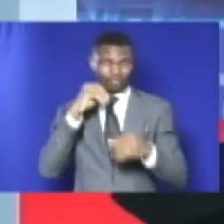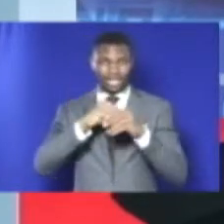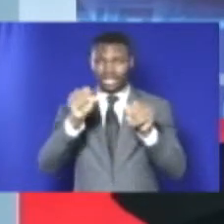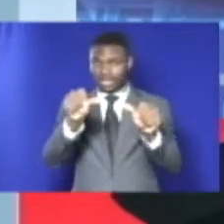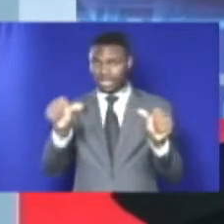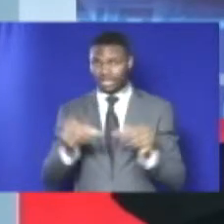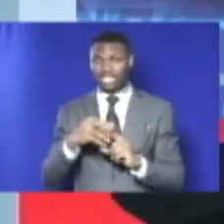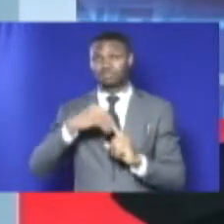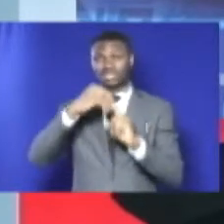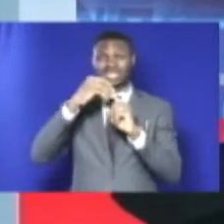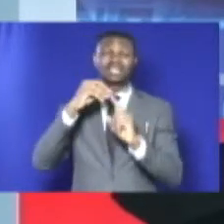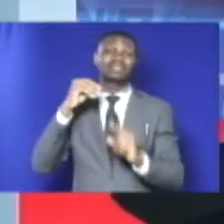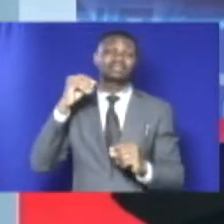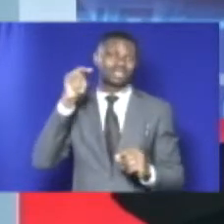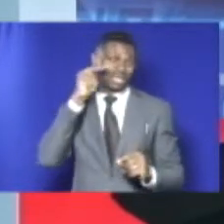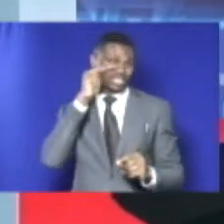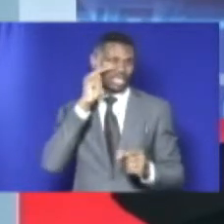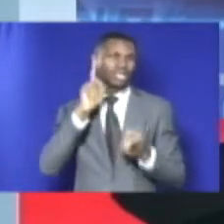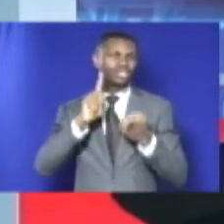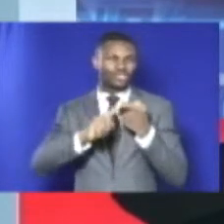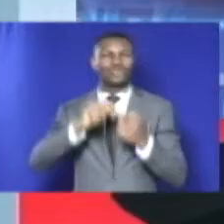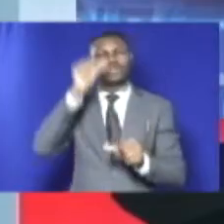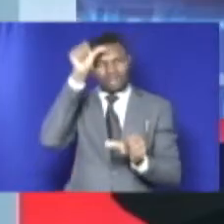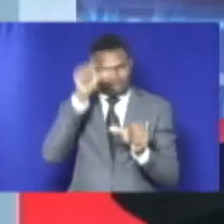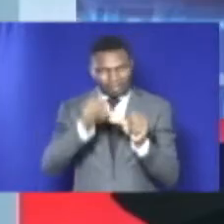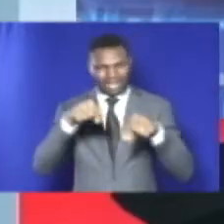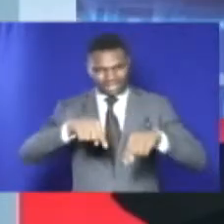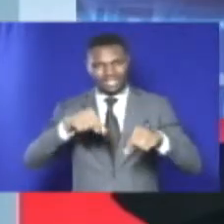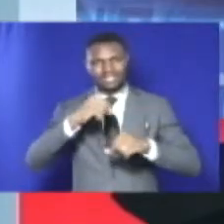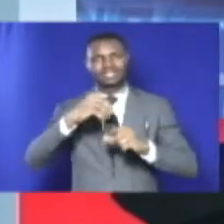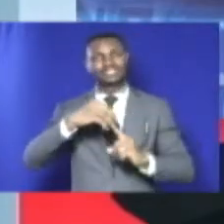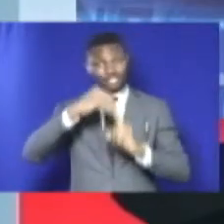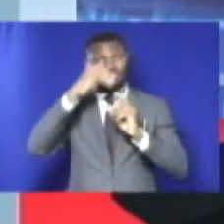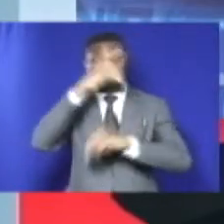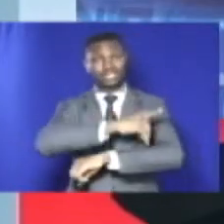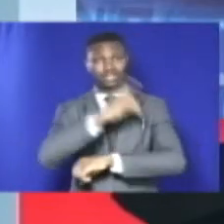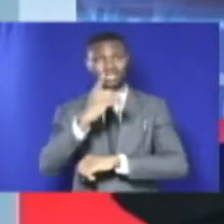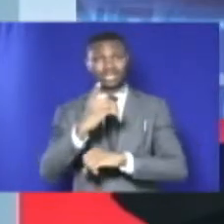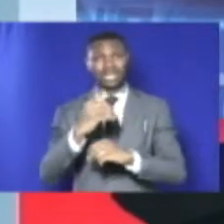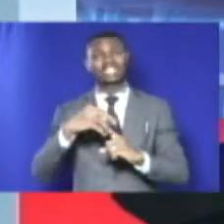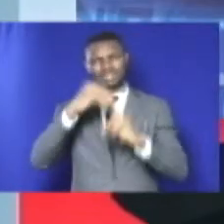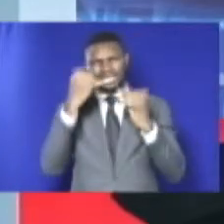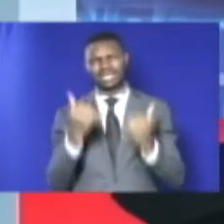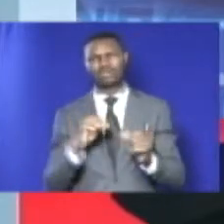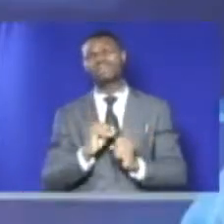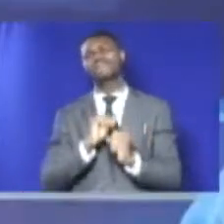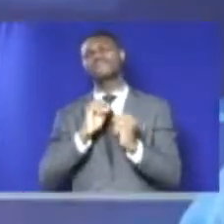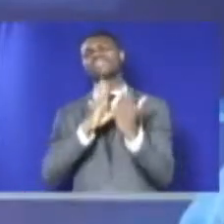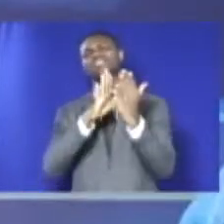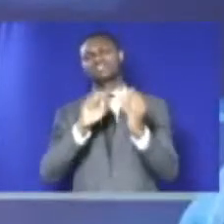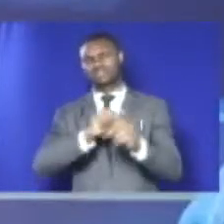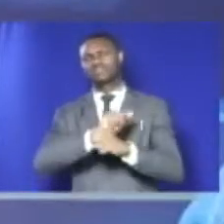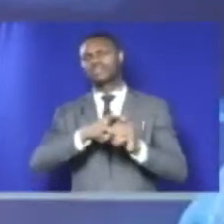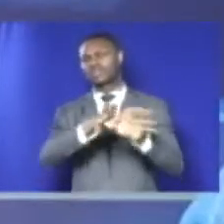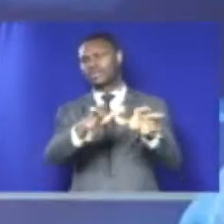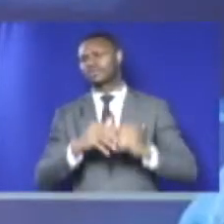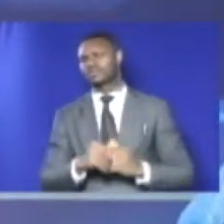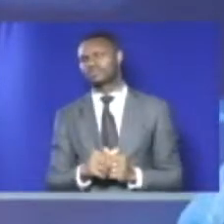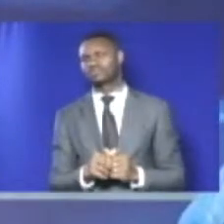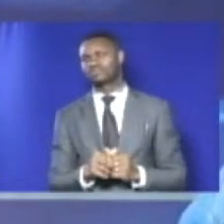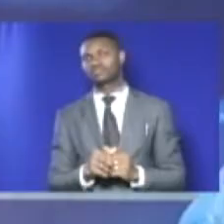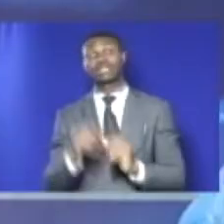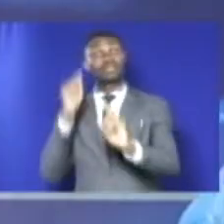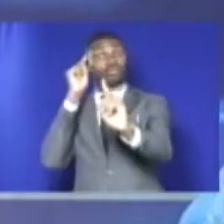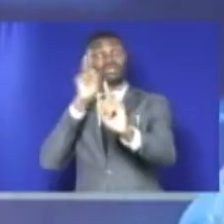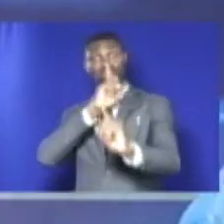mark this international day with these challenges which seem to be endemic? Of course. The purpose of